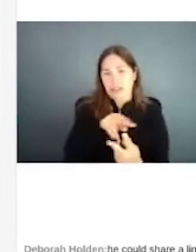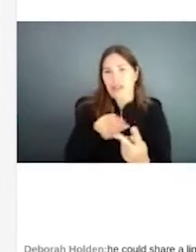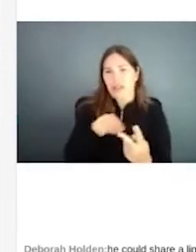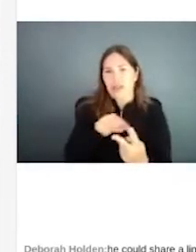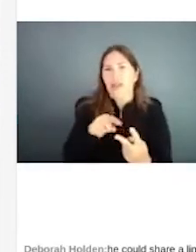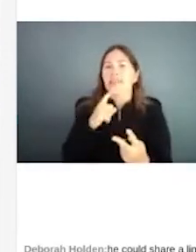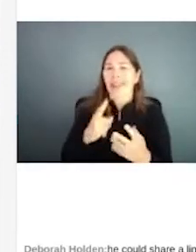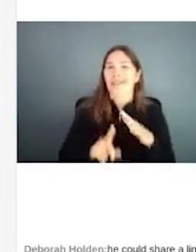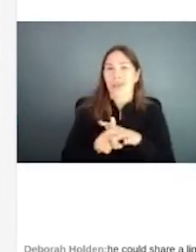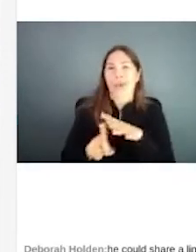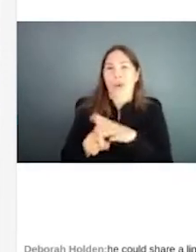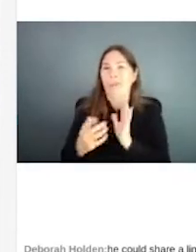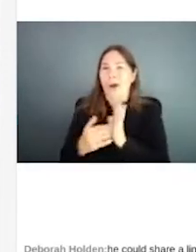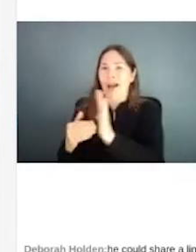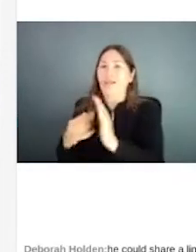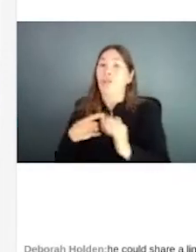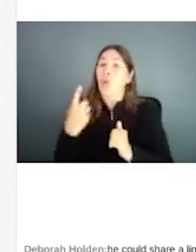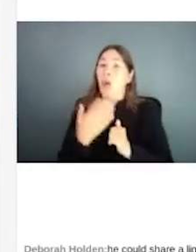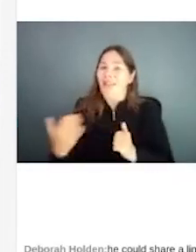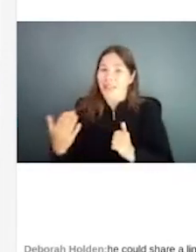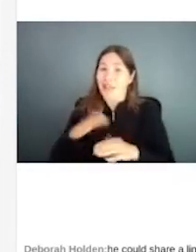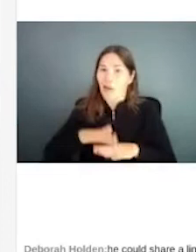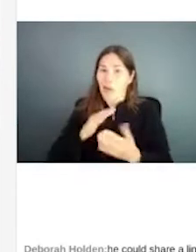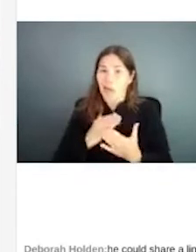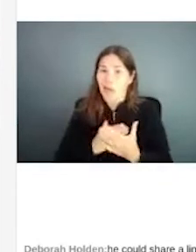the things that is on the list of things to do,